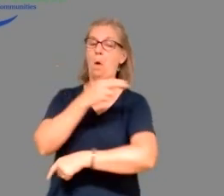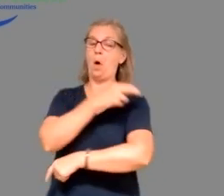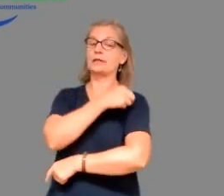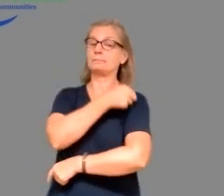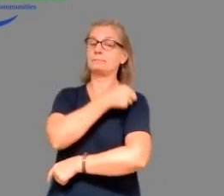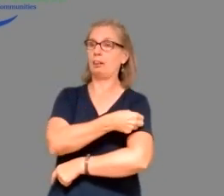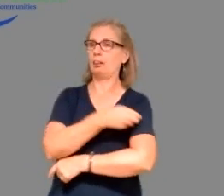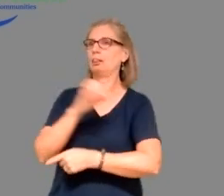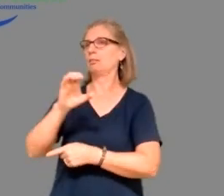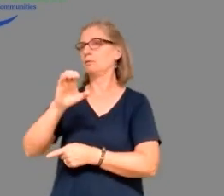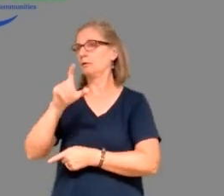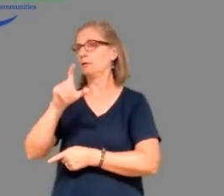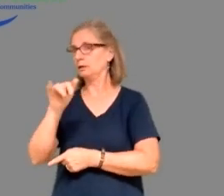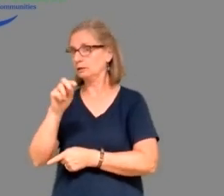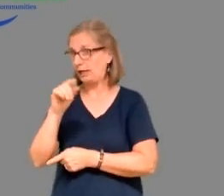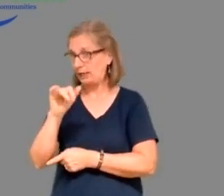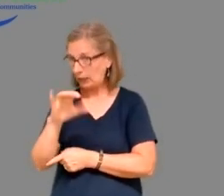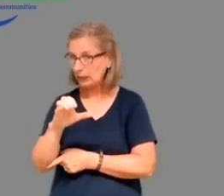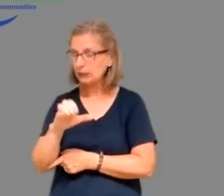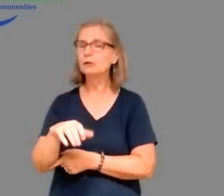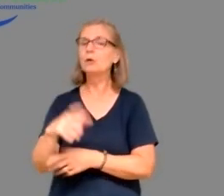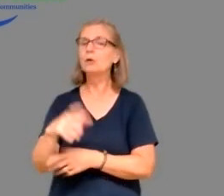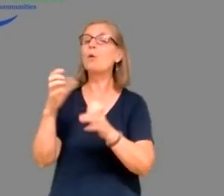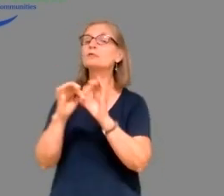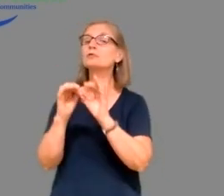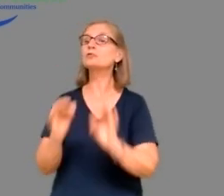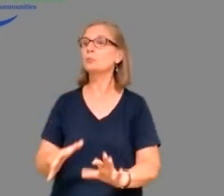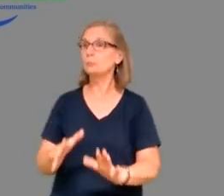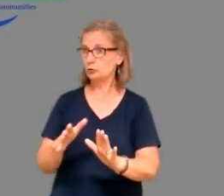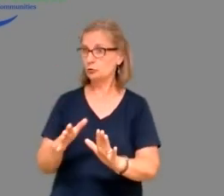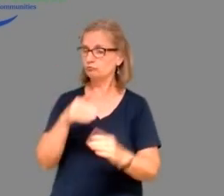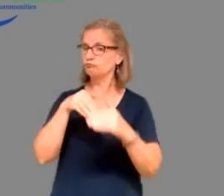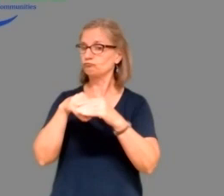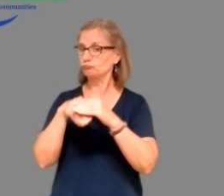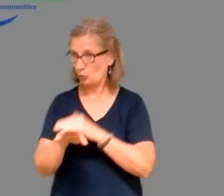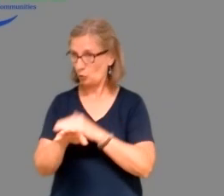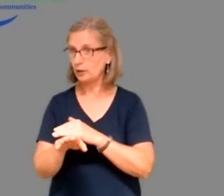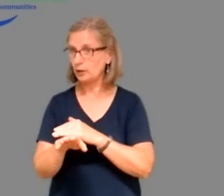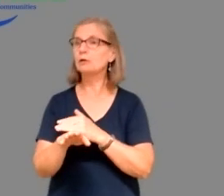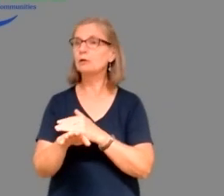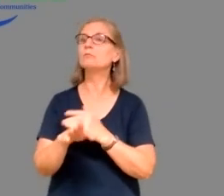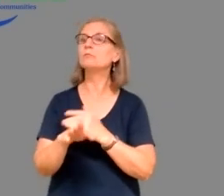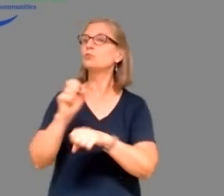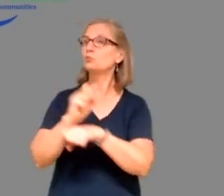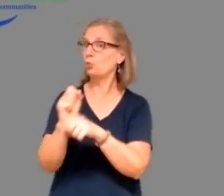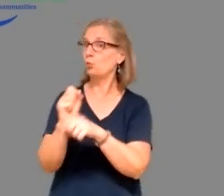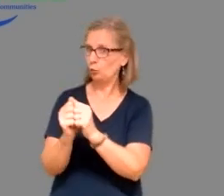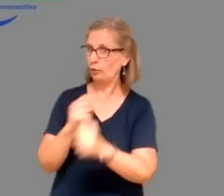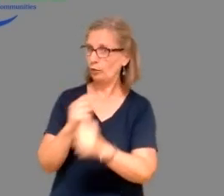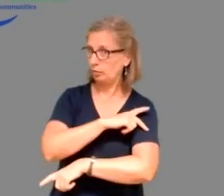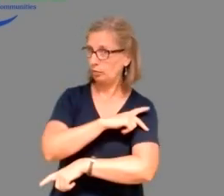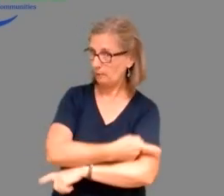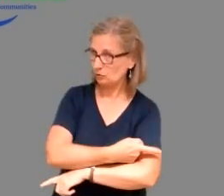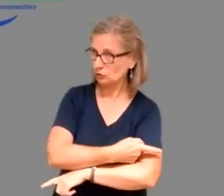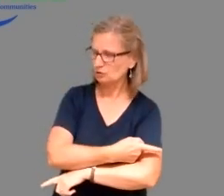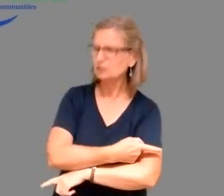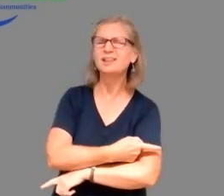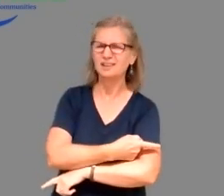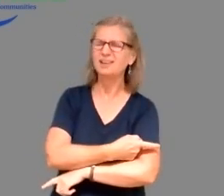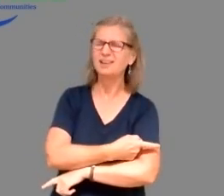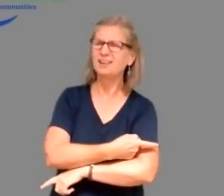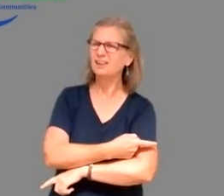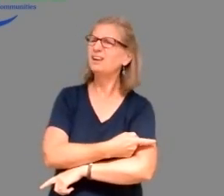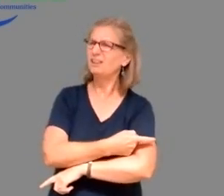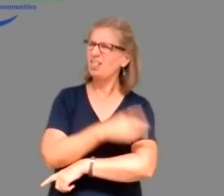asking an interpreter to come in to directly address one of their patients, that there certainly would be some allowance for protective equipment to